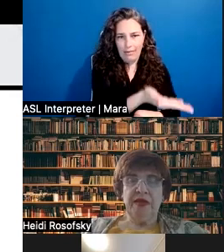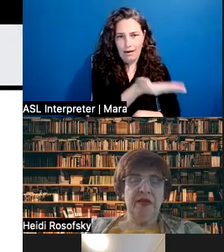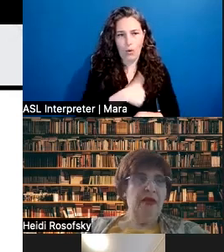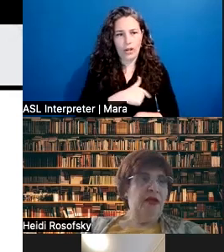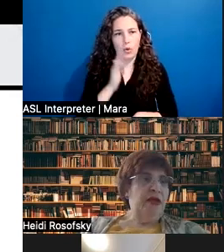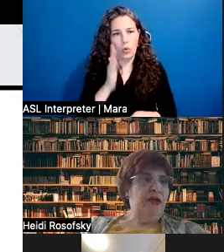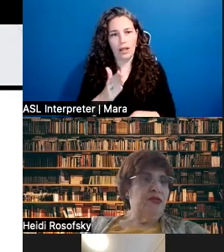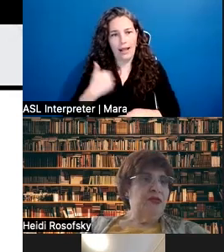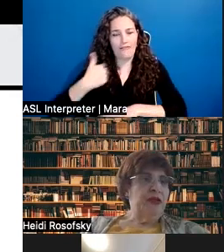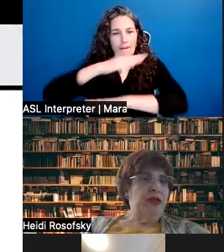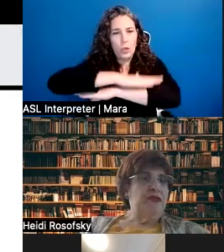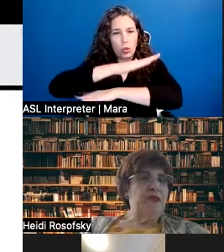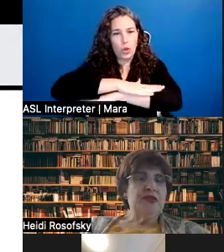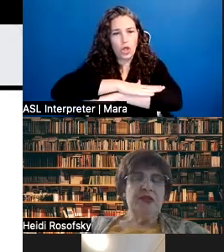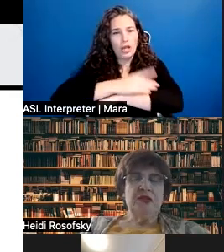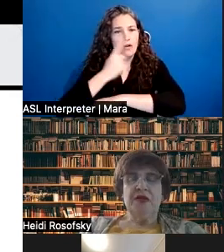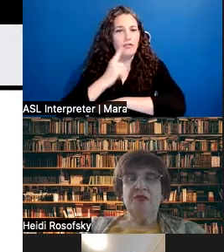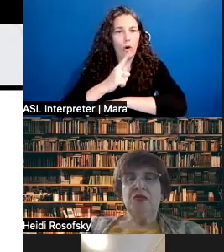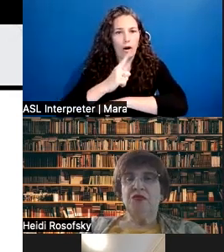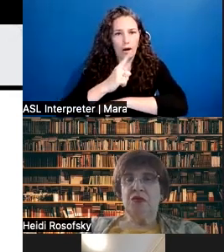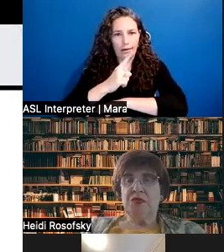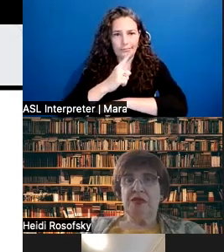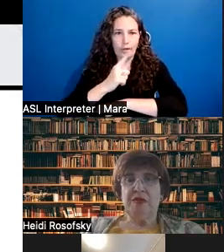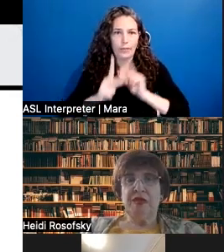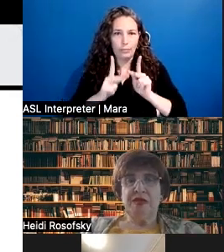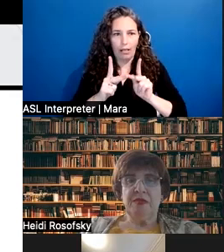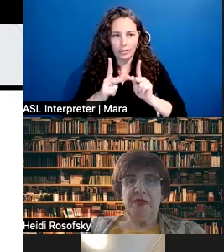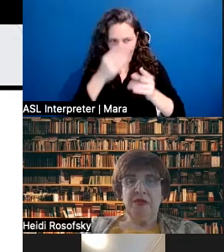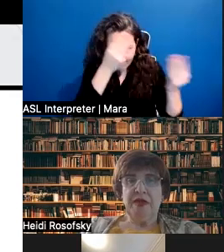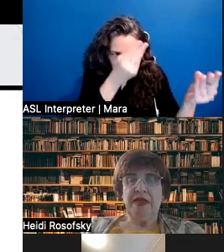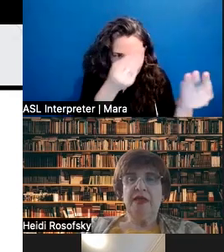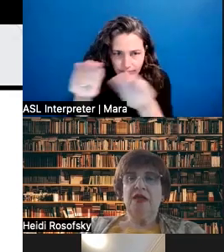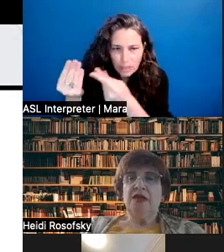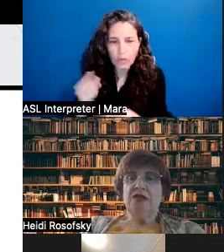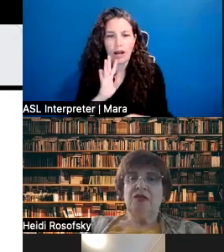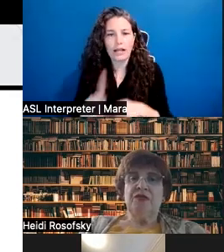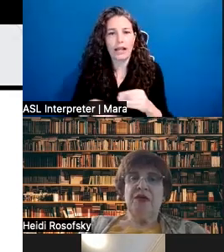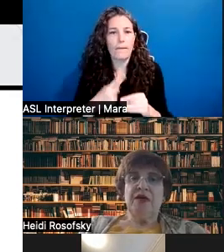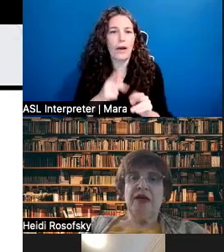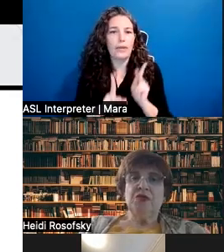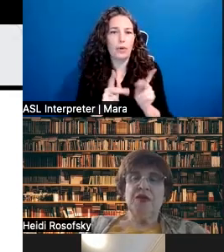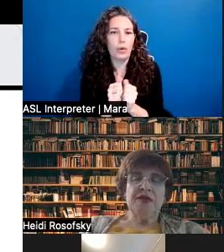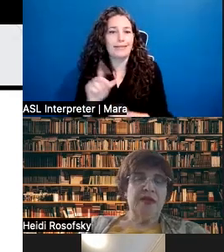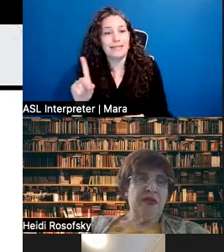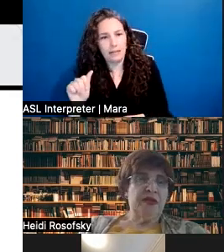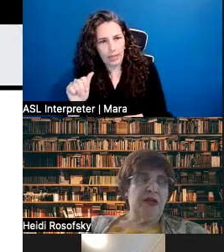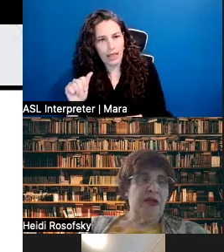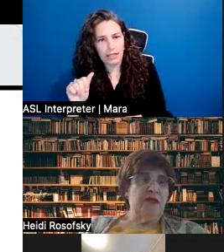be, distributing a lot of information and talking to folks with disabilities about their planning. So if I know